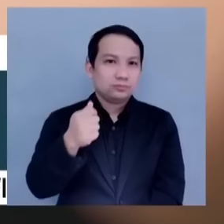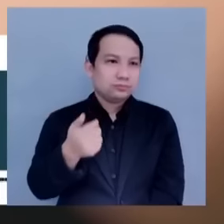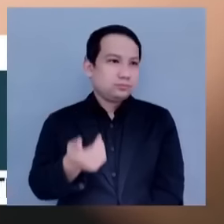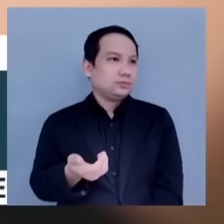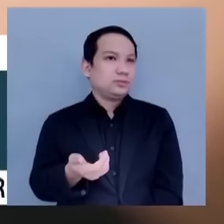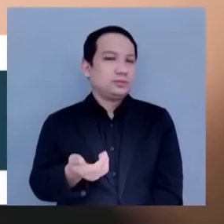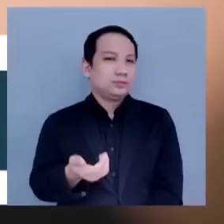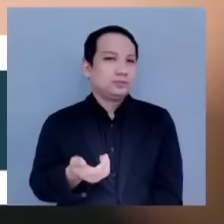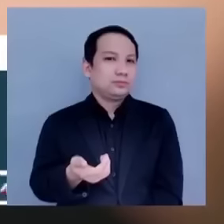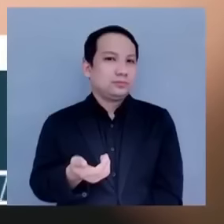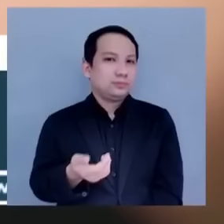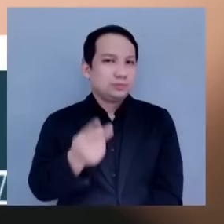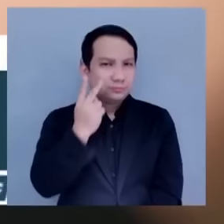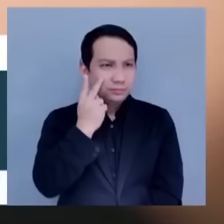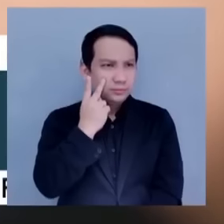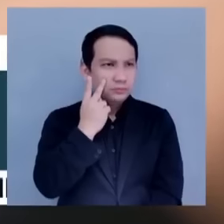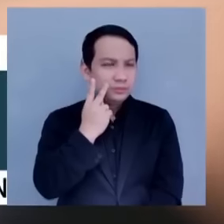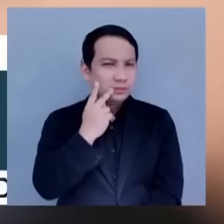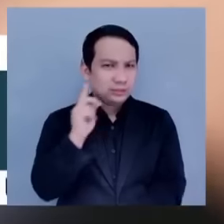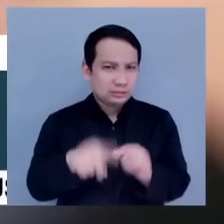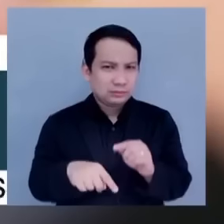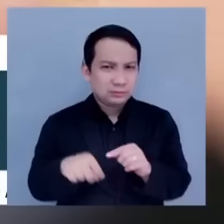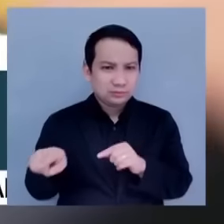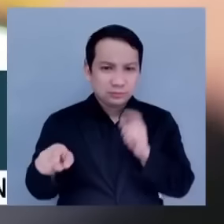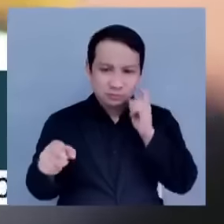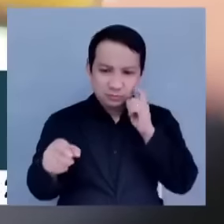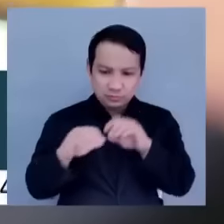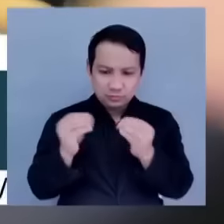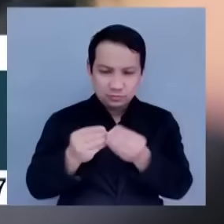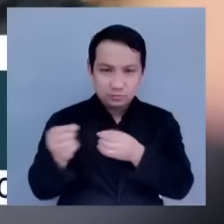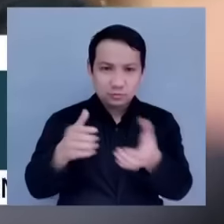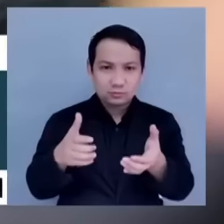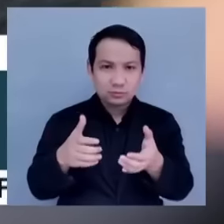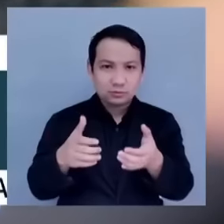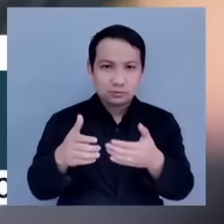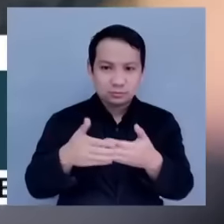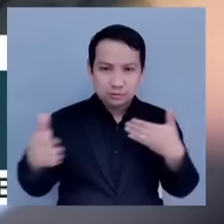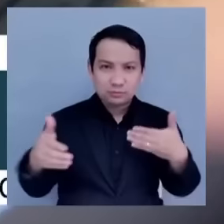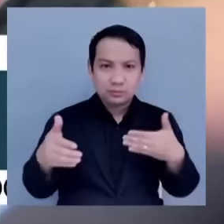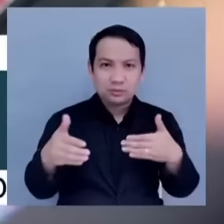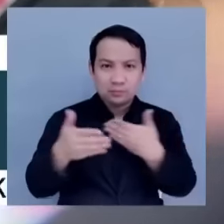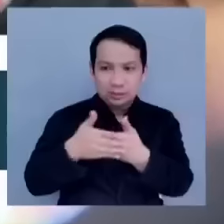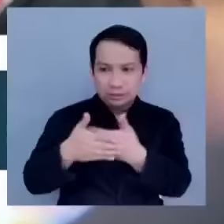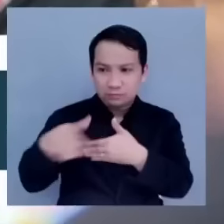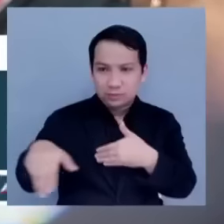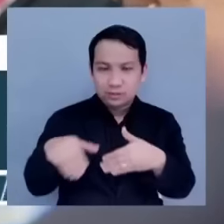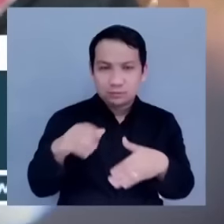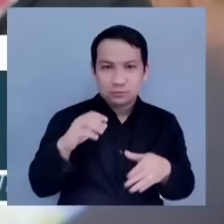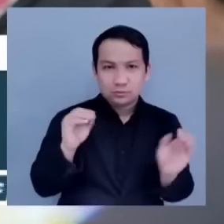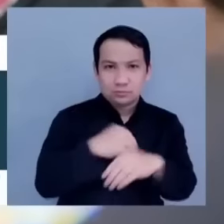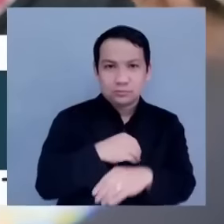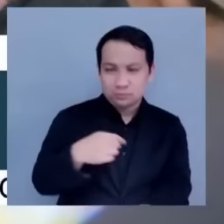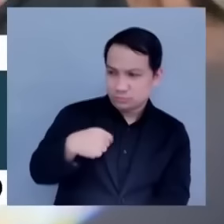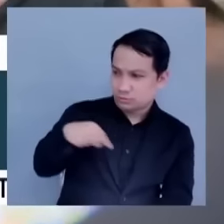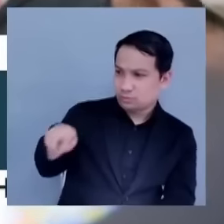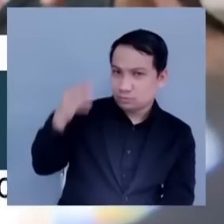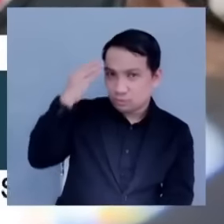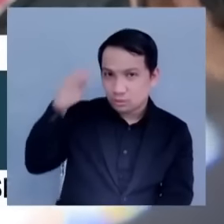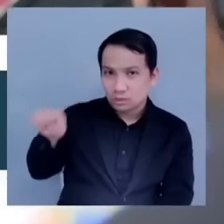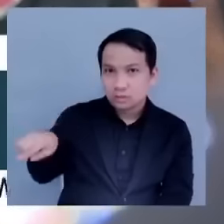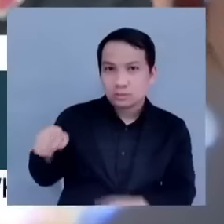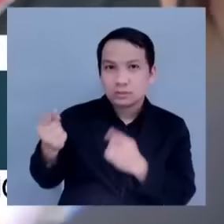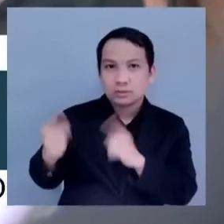it seems impossible that an operation that is what a few hundred meters away from my own office, na hindi ko alam yung nangyayari